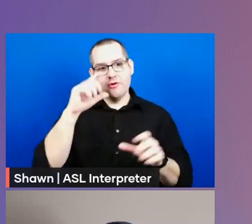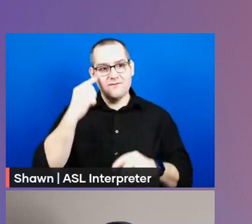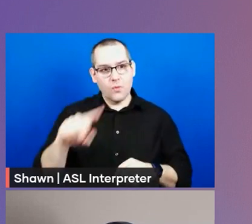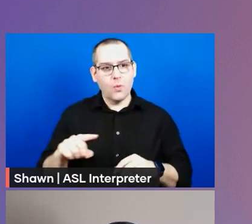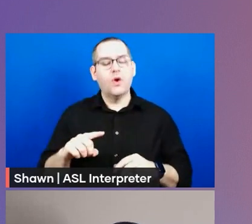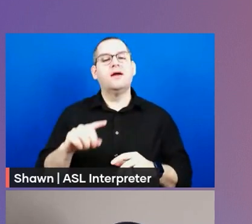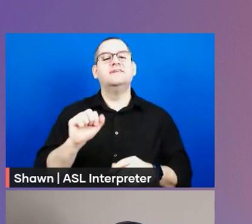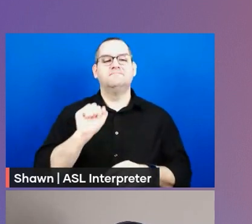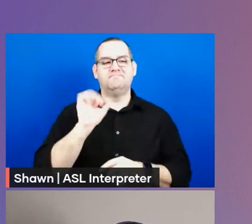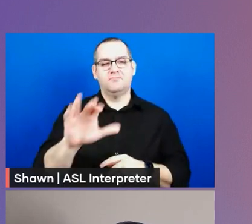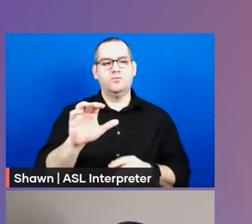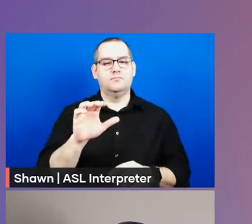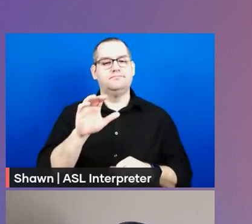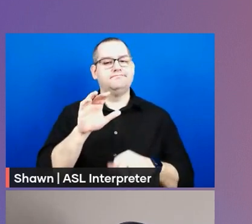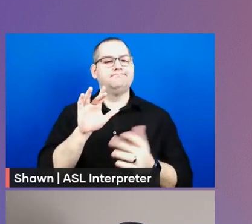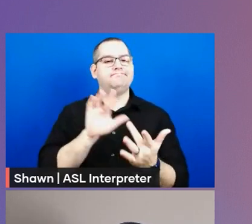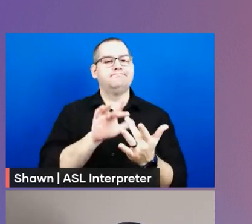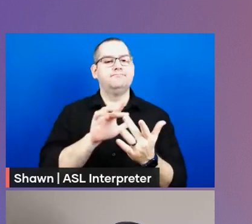send the call out to